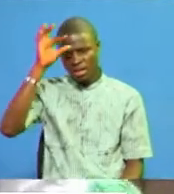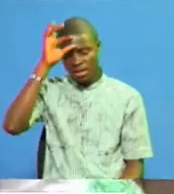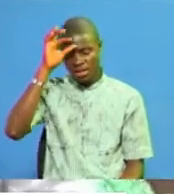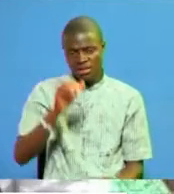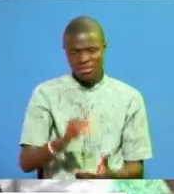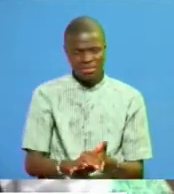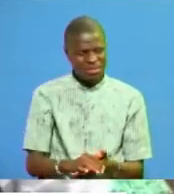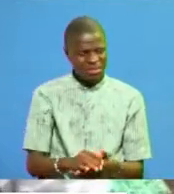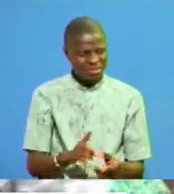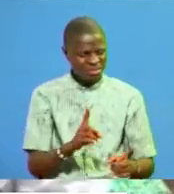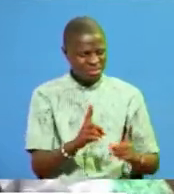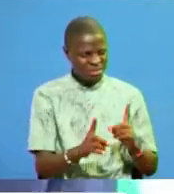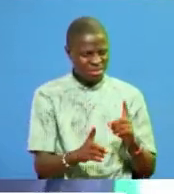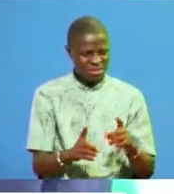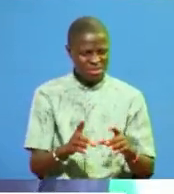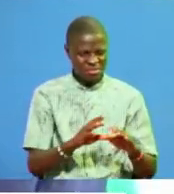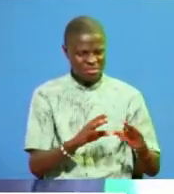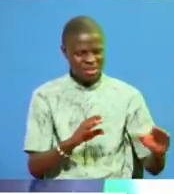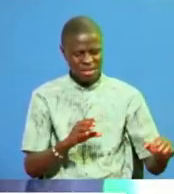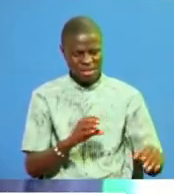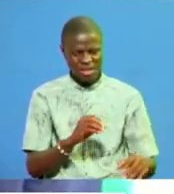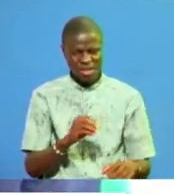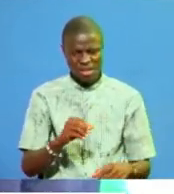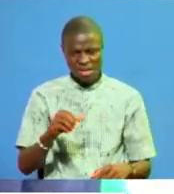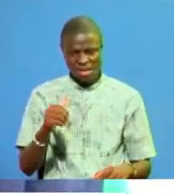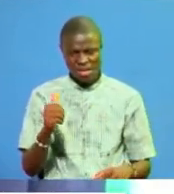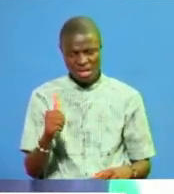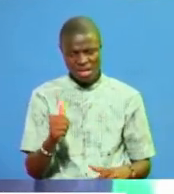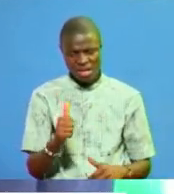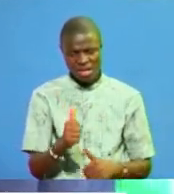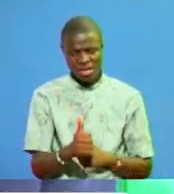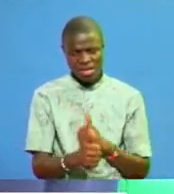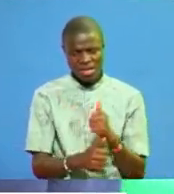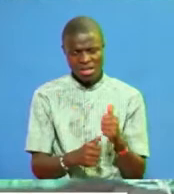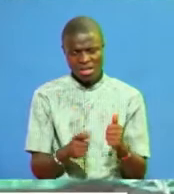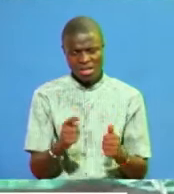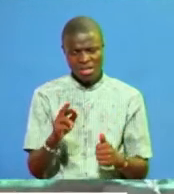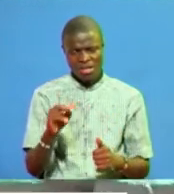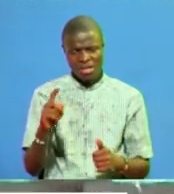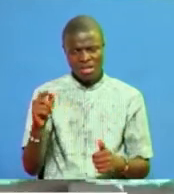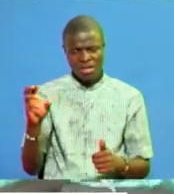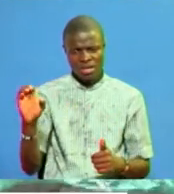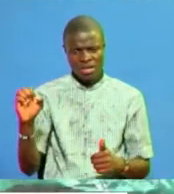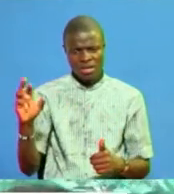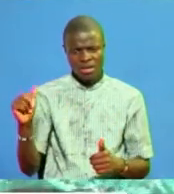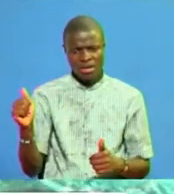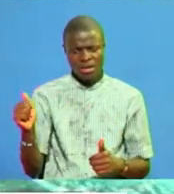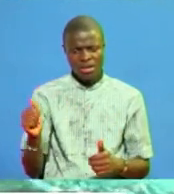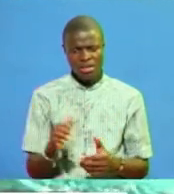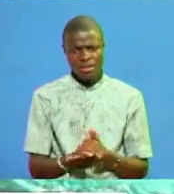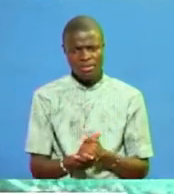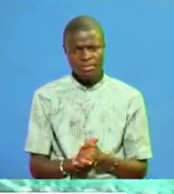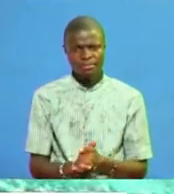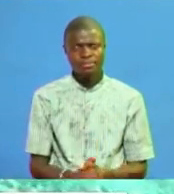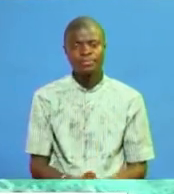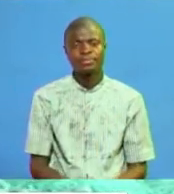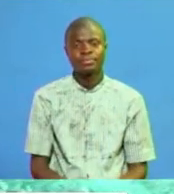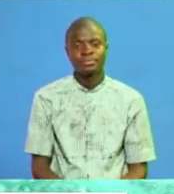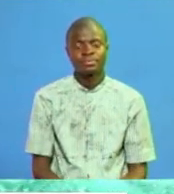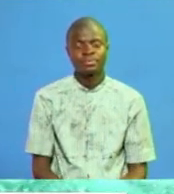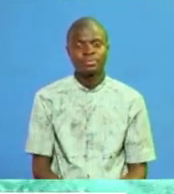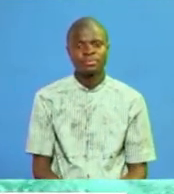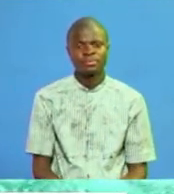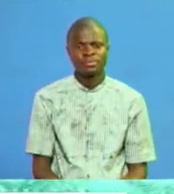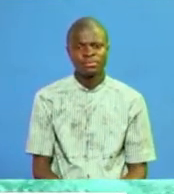designated markets for fishmongers and other traders. Ruth Wanjiru, KU TV.